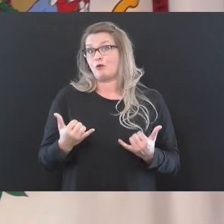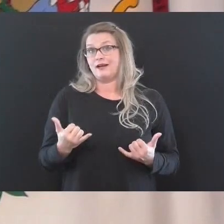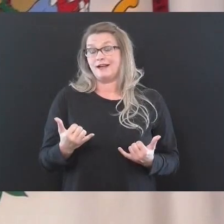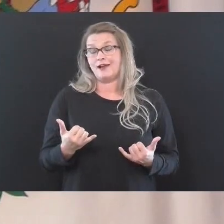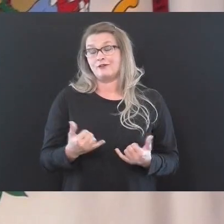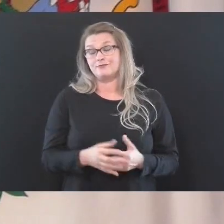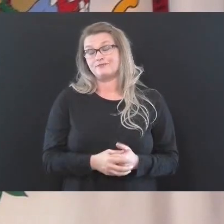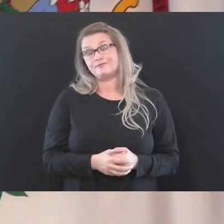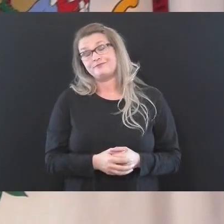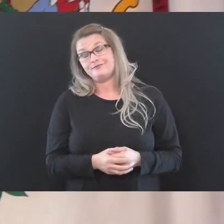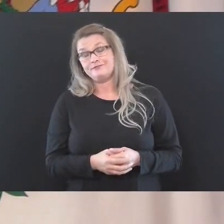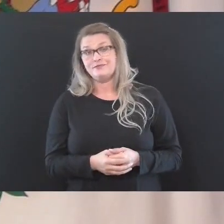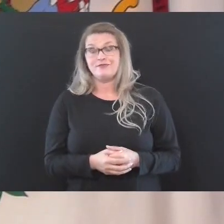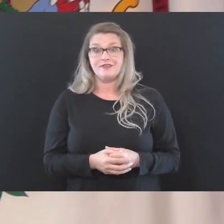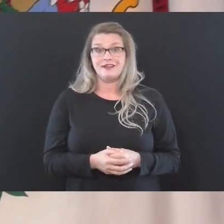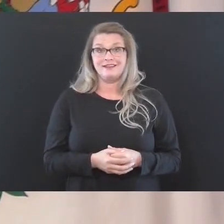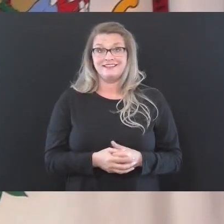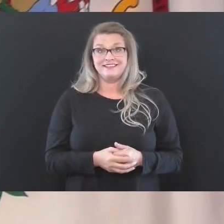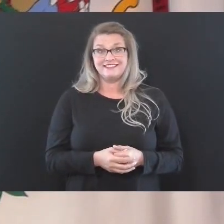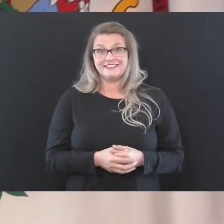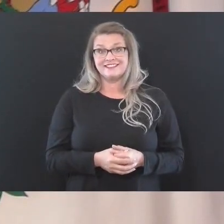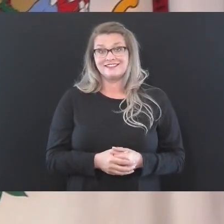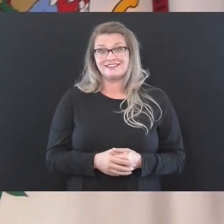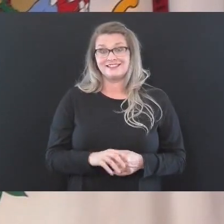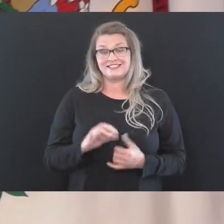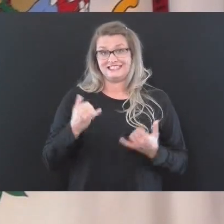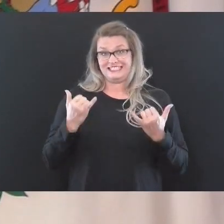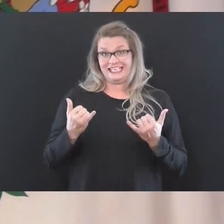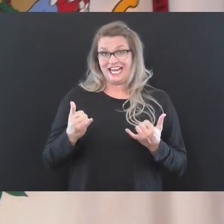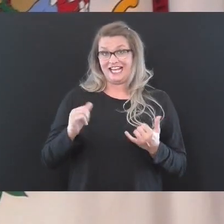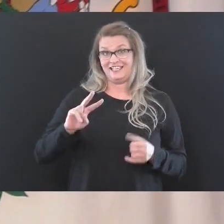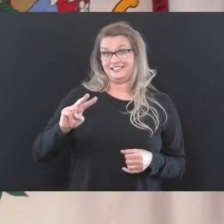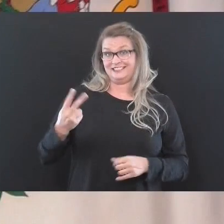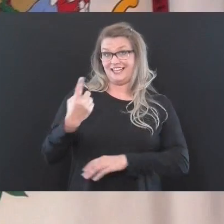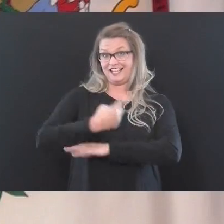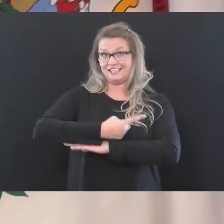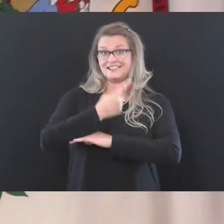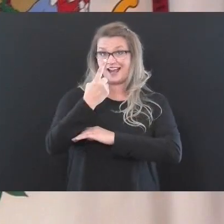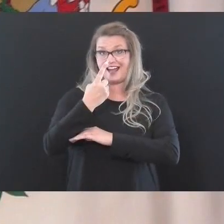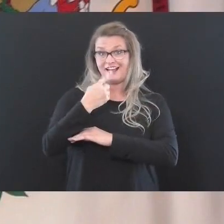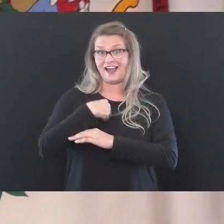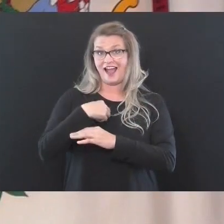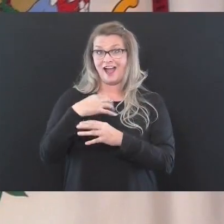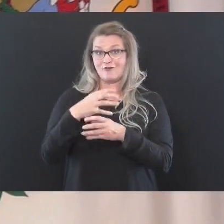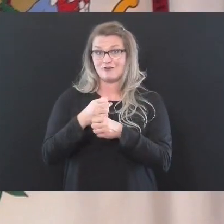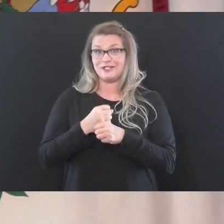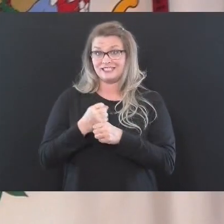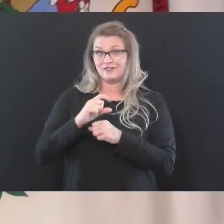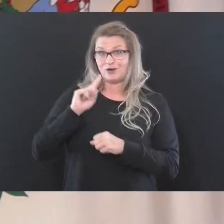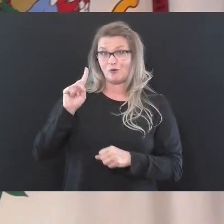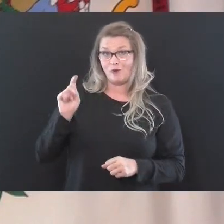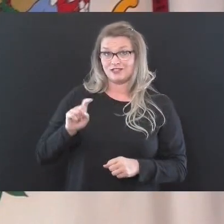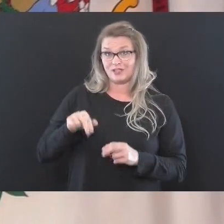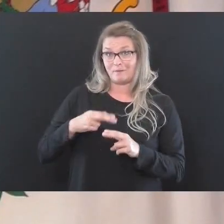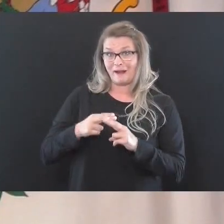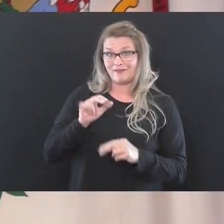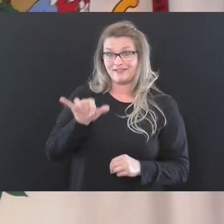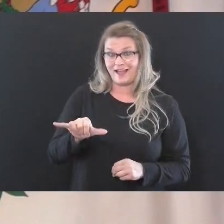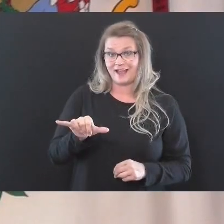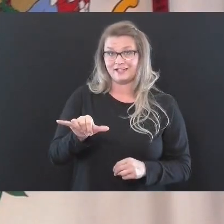I would say this is the second day that I've gotten a question in regard to that.